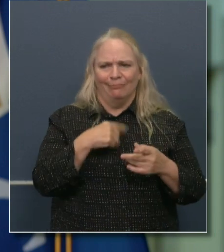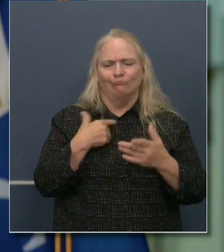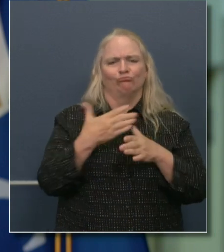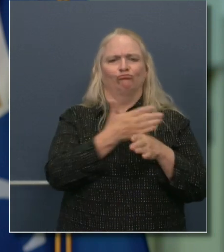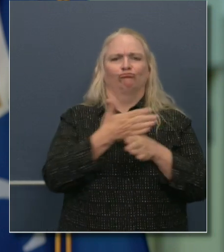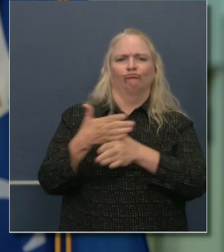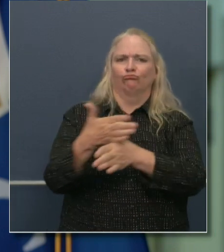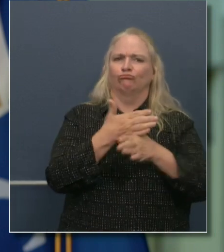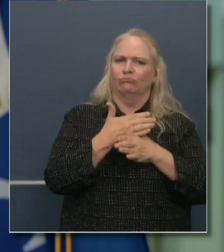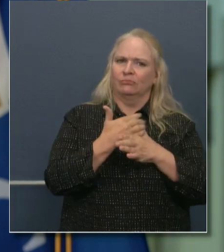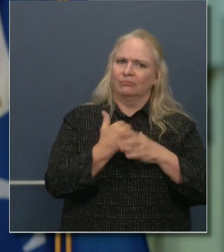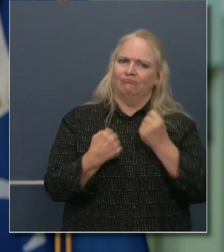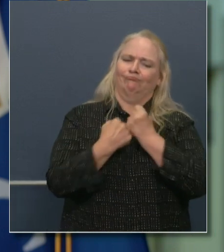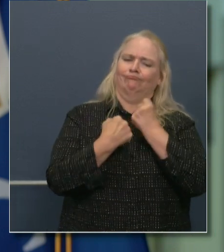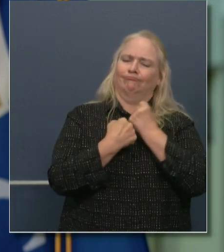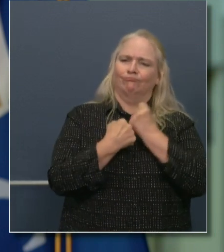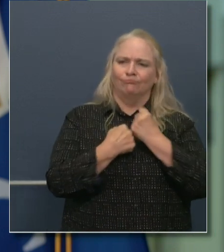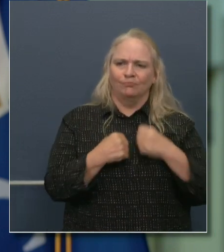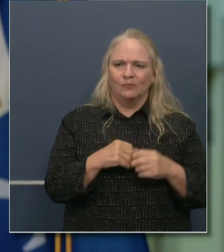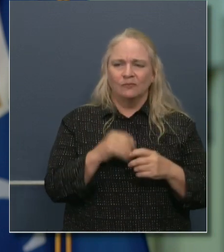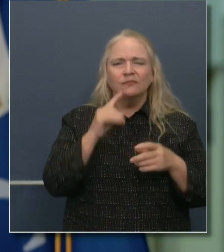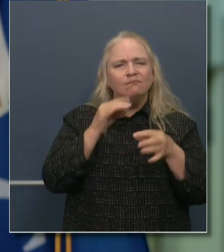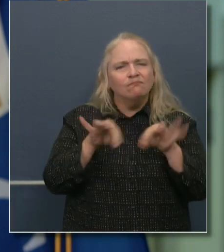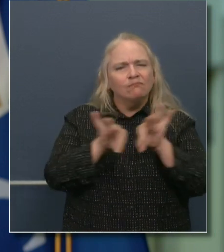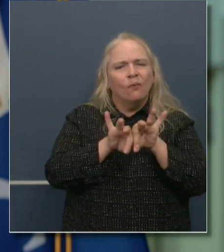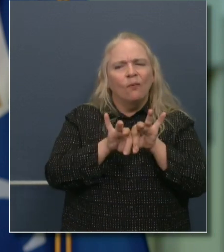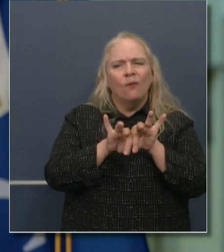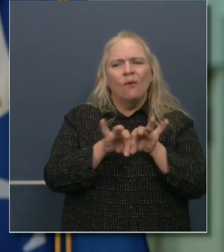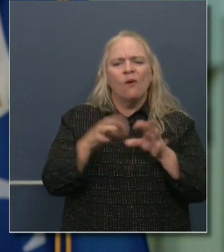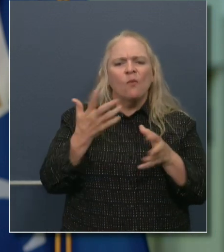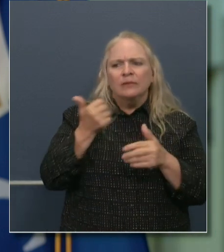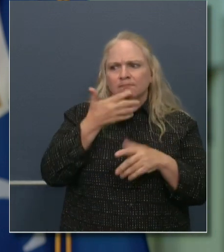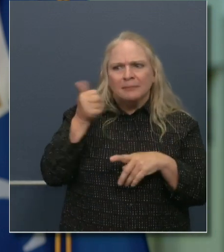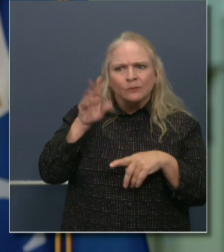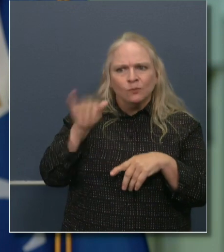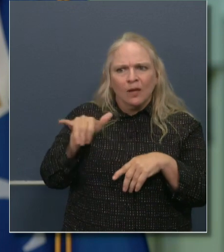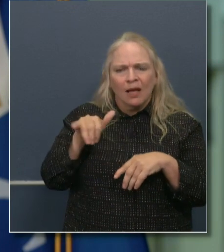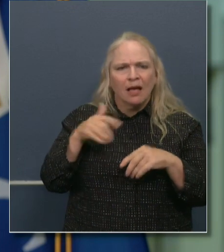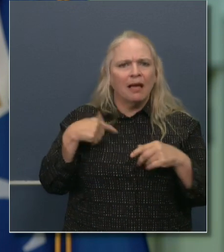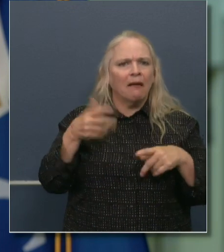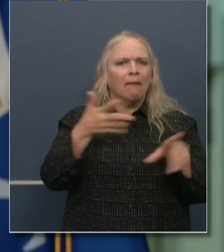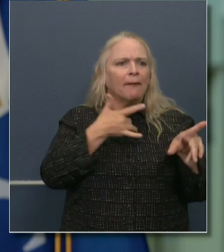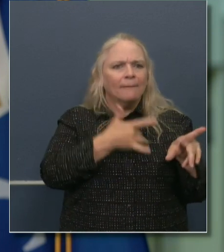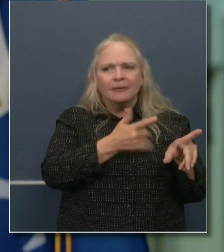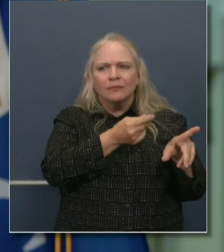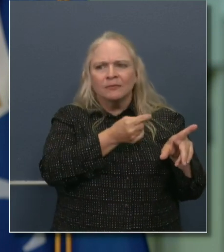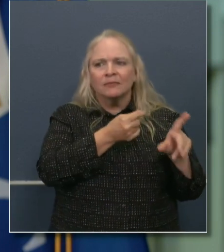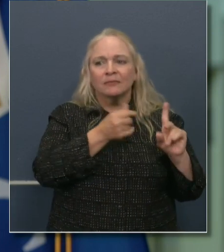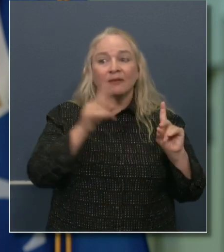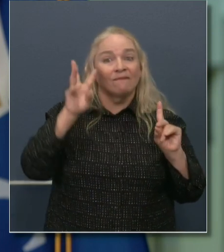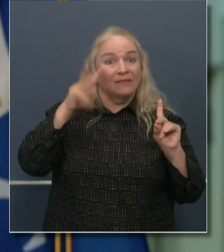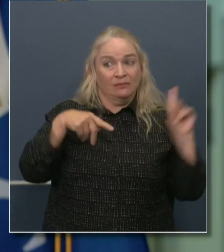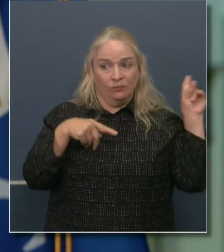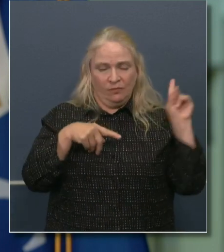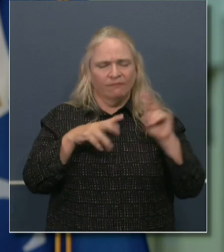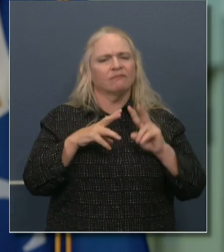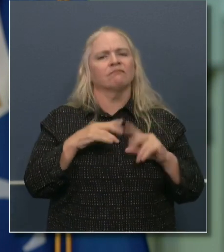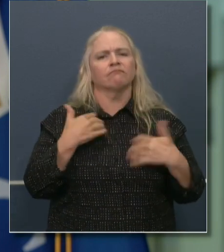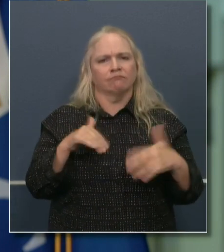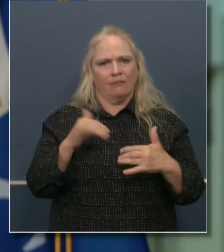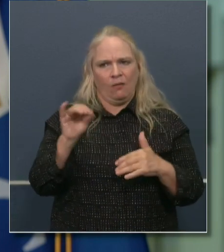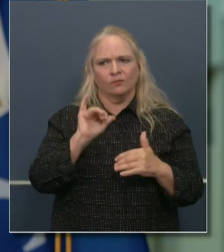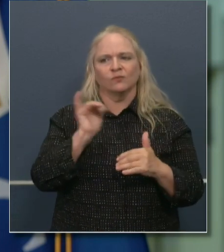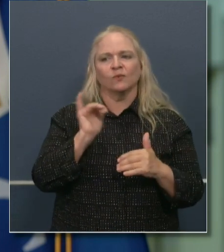governors as it relates to sharing of those best practices and concerns, but also Vice President and other experts in the administration, all part of the